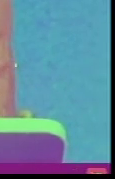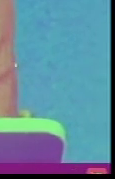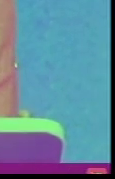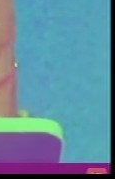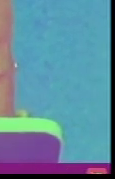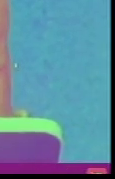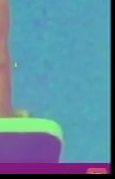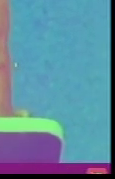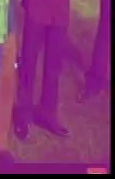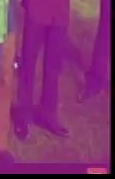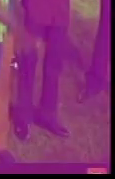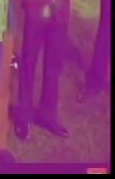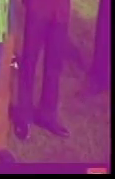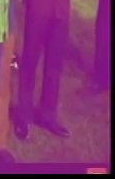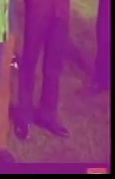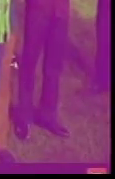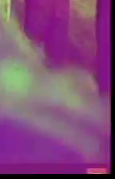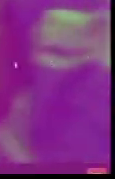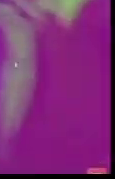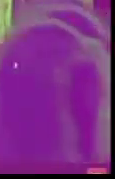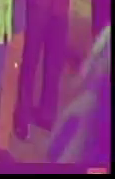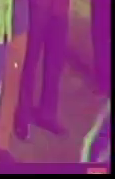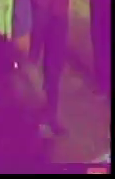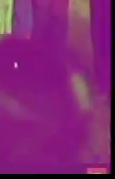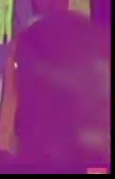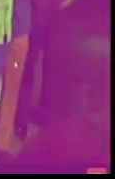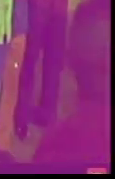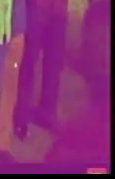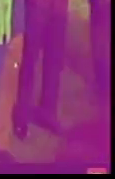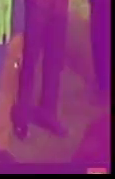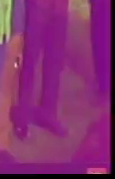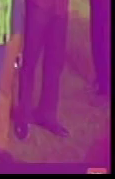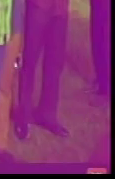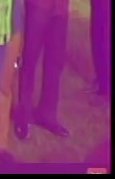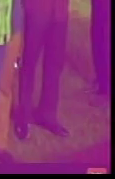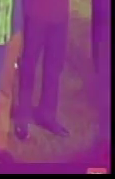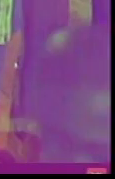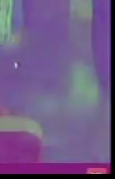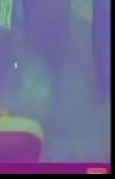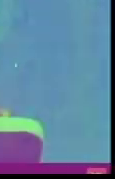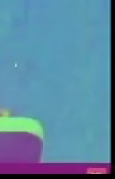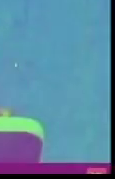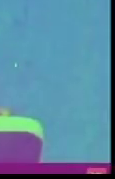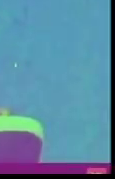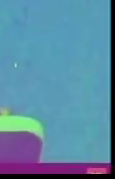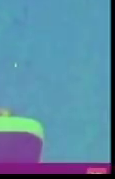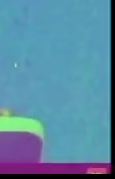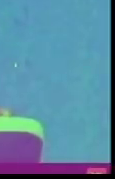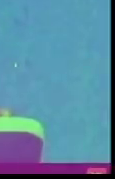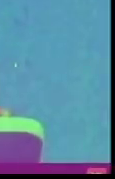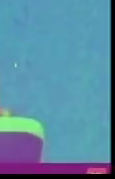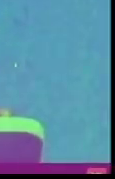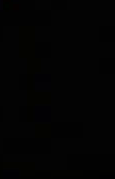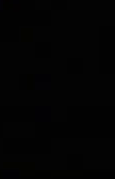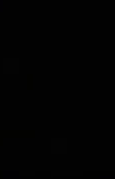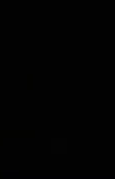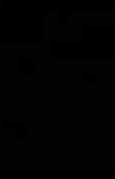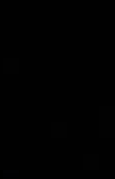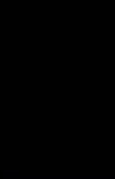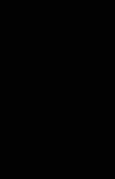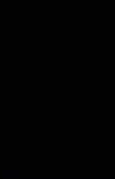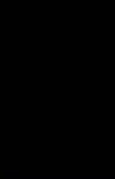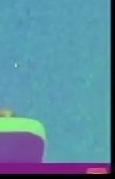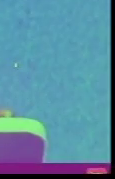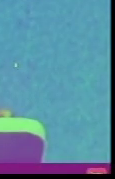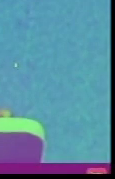up in Jesus' name. Father, we thank you tonight. We bless